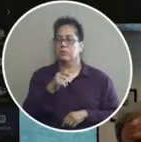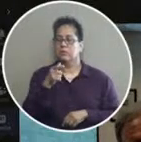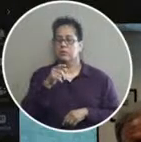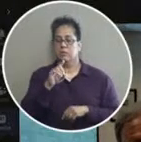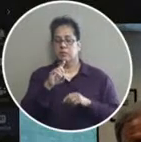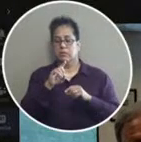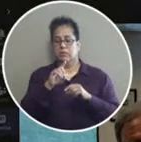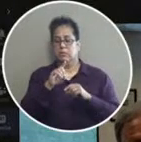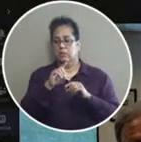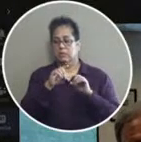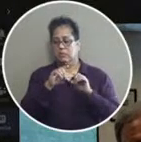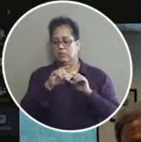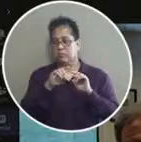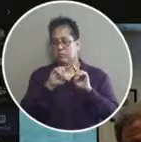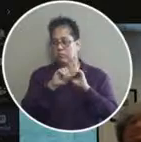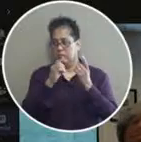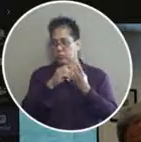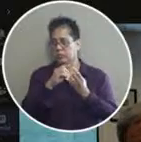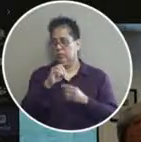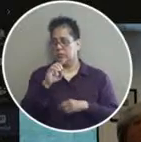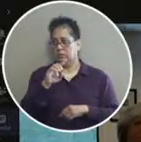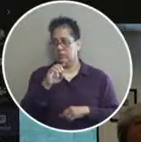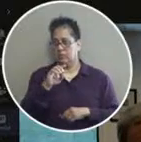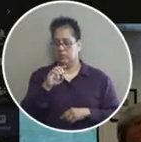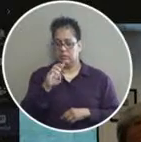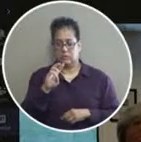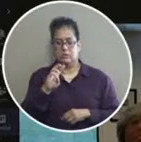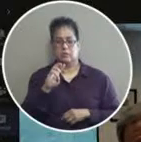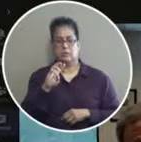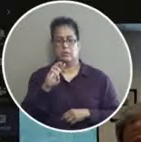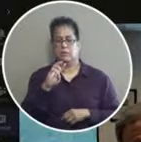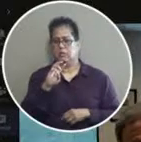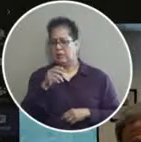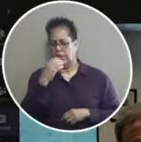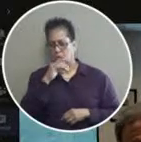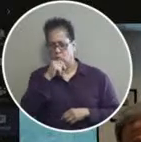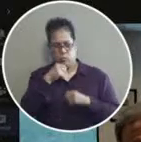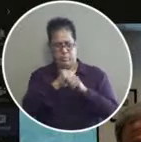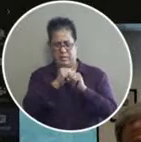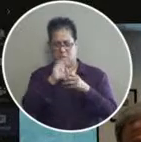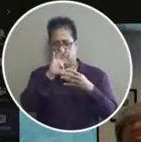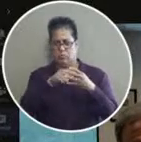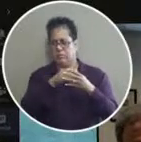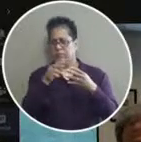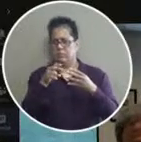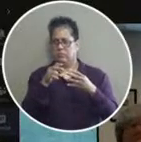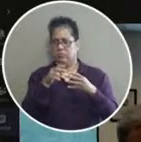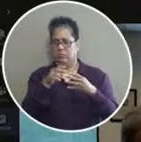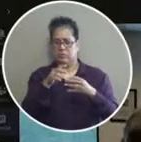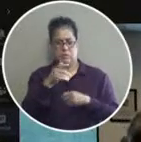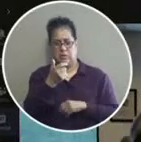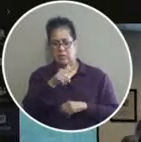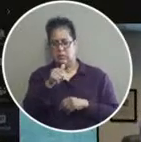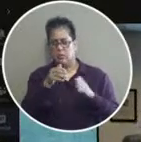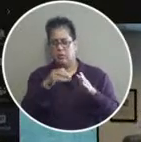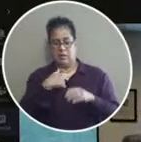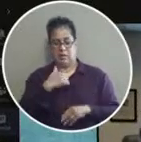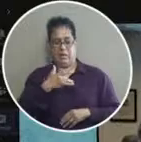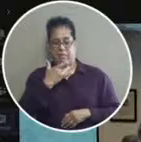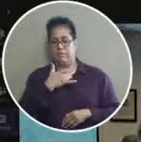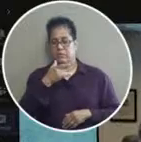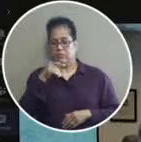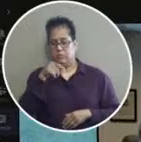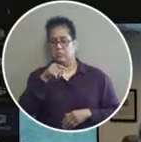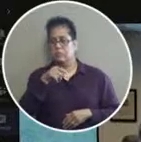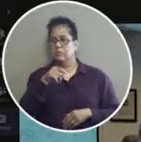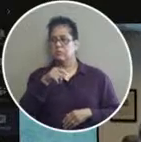Thank you. So my question is for whoever is making these graphs, is there any way we can have, because I feel like these graphs can